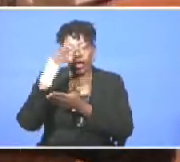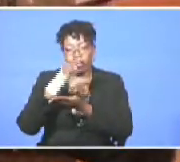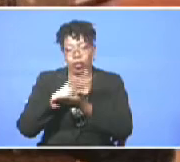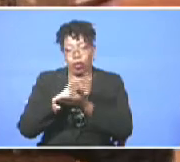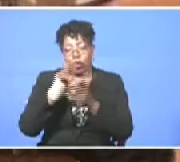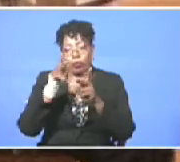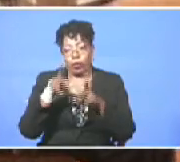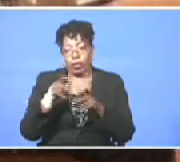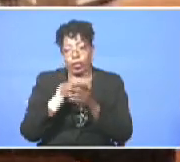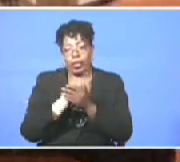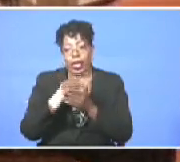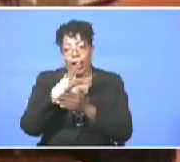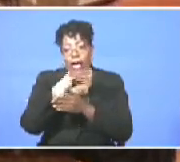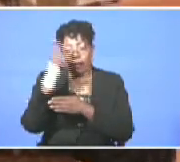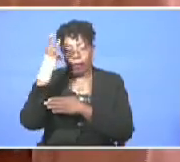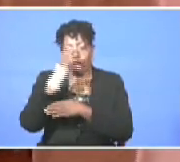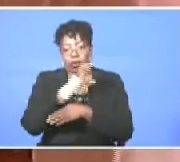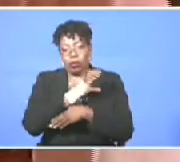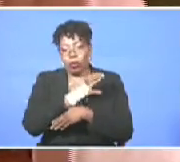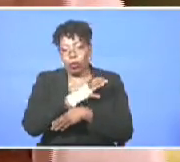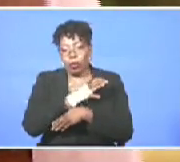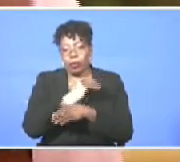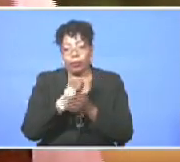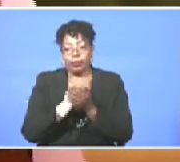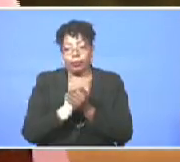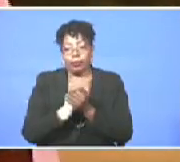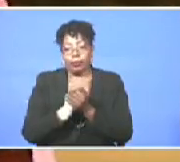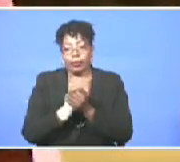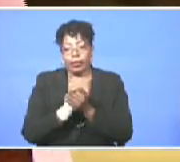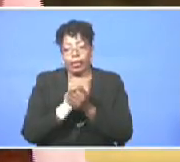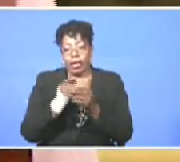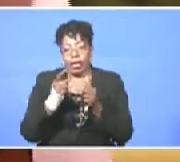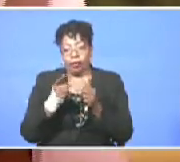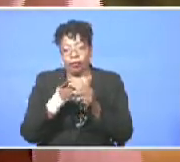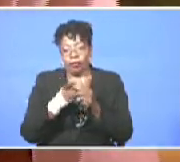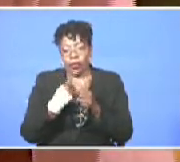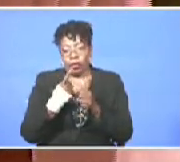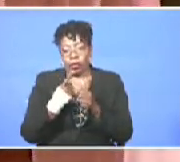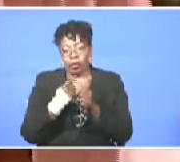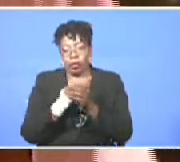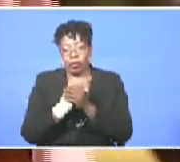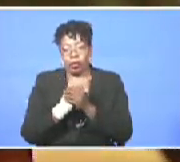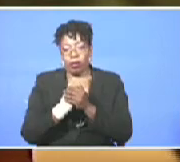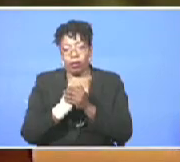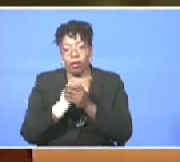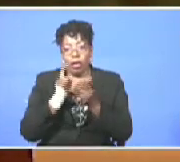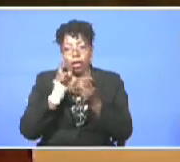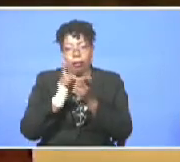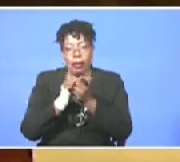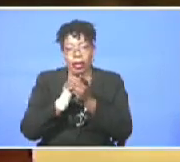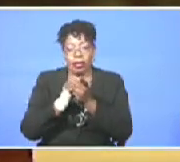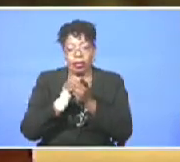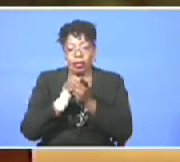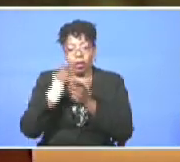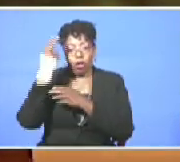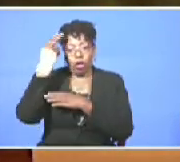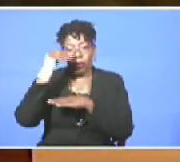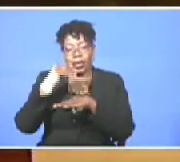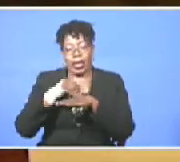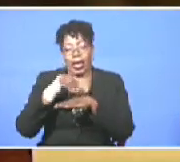Albury and Wilbert Cooper. I first encounter Herman at CC